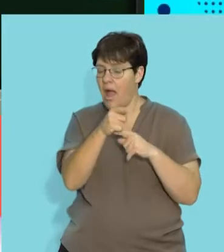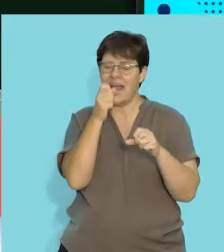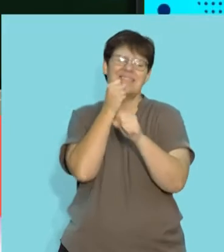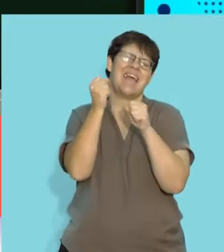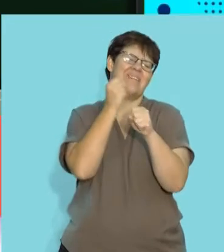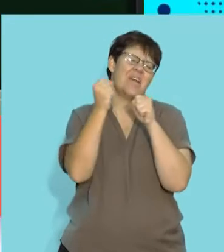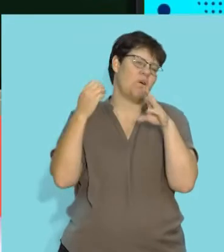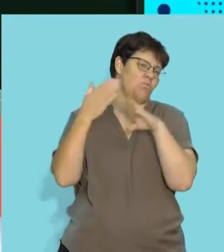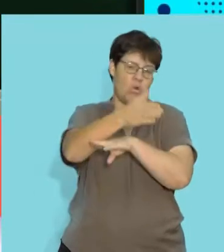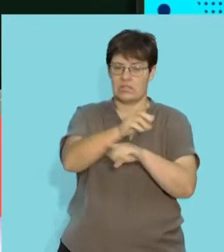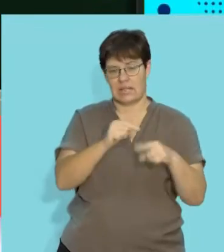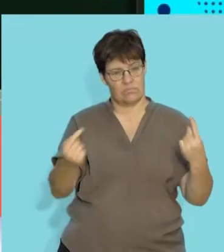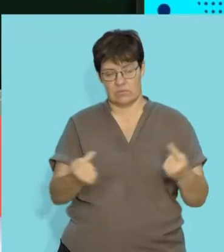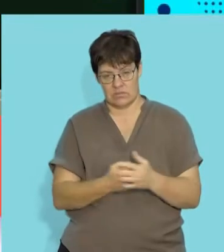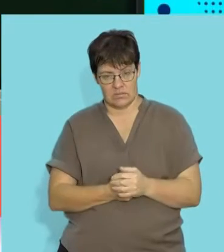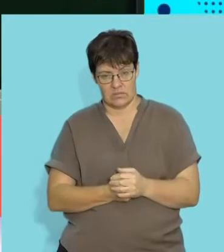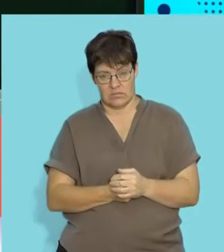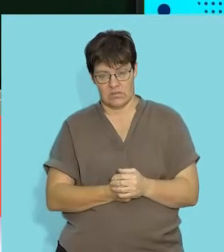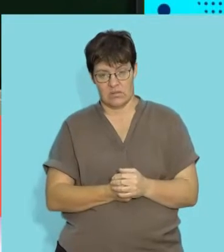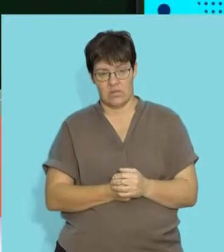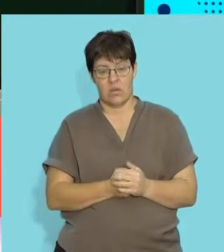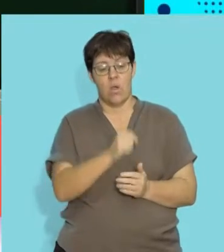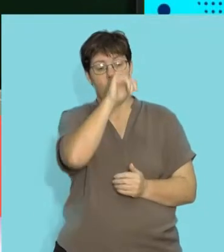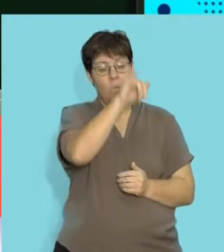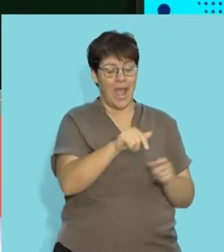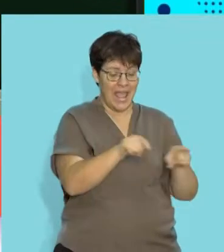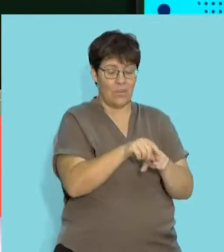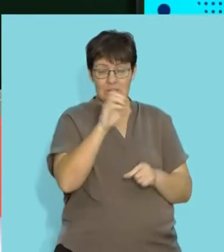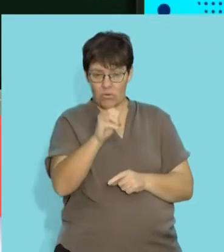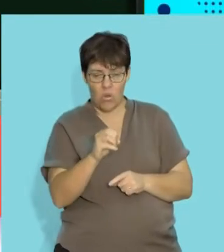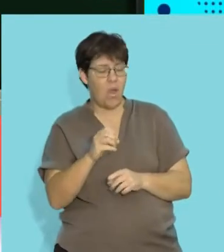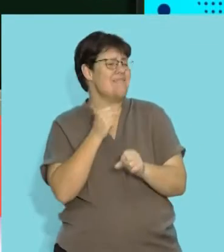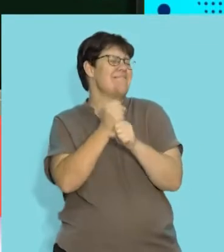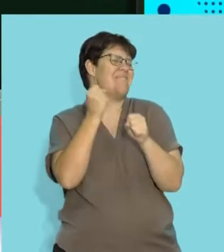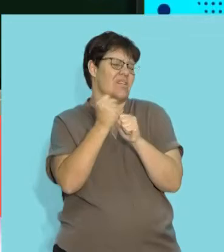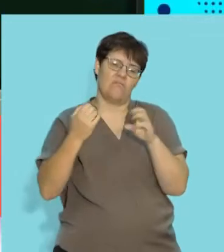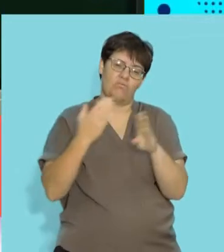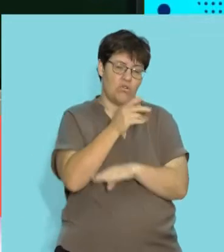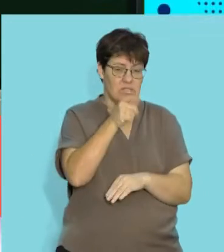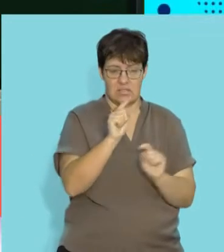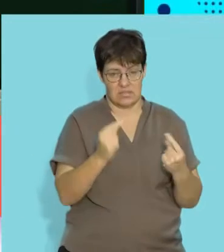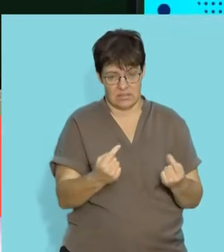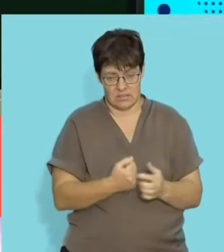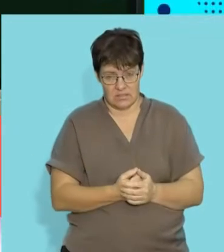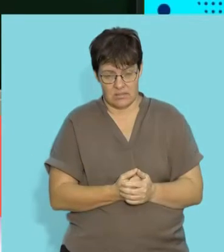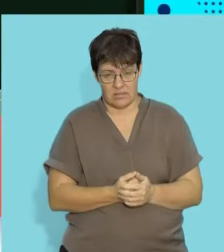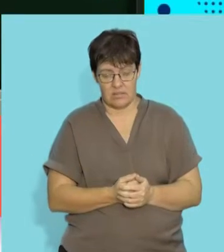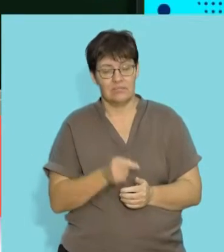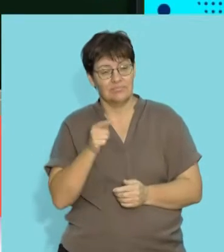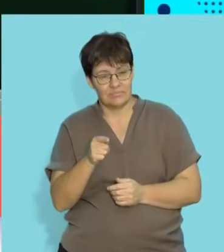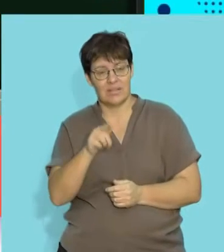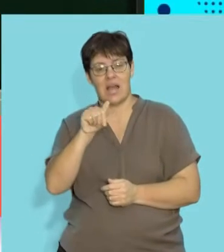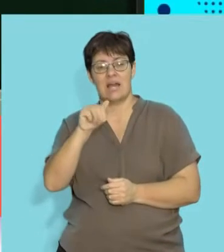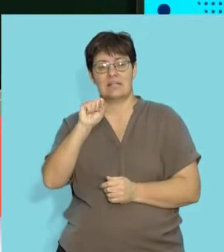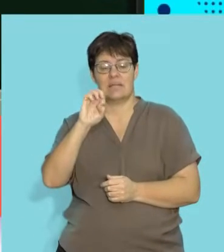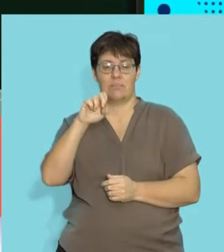the graph can never cross that particular line. The y equal to 0 line, the graph can never cross that particular line. So